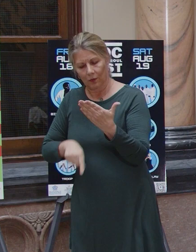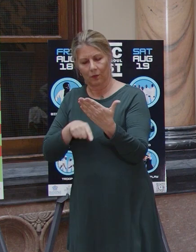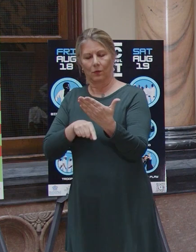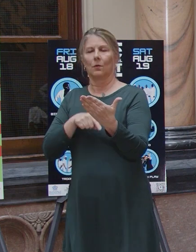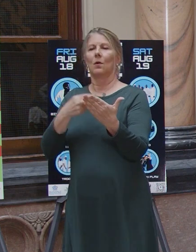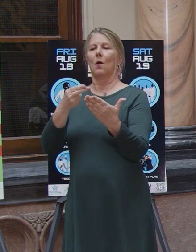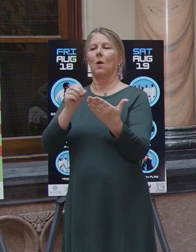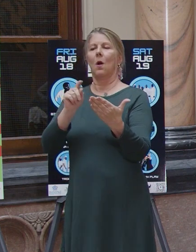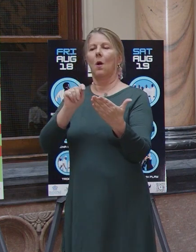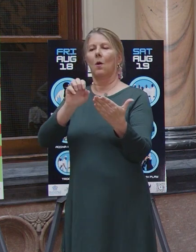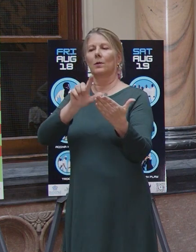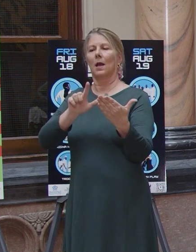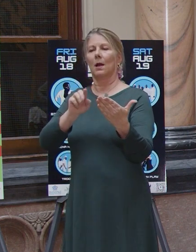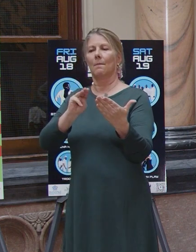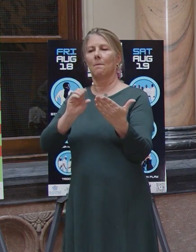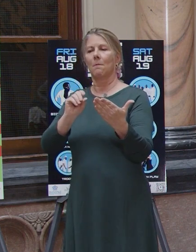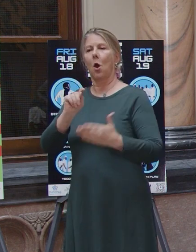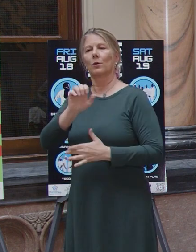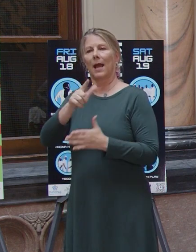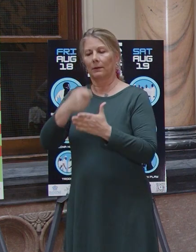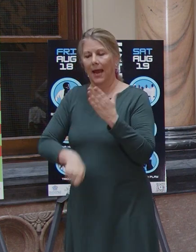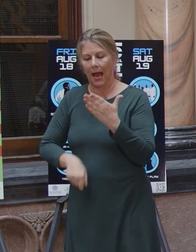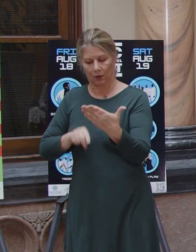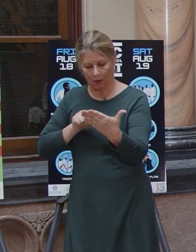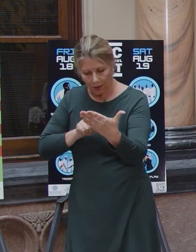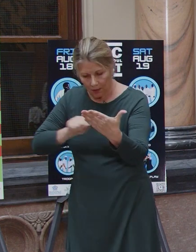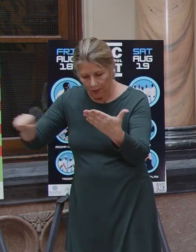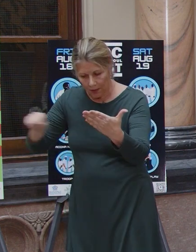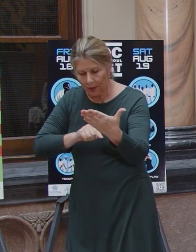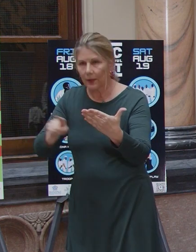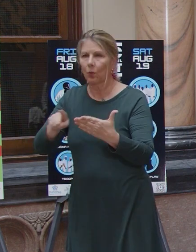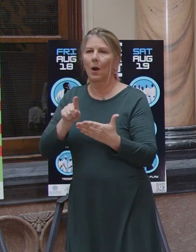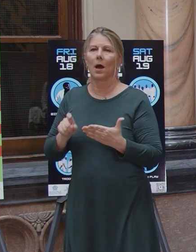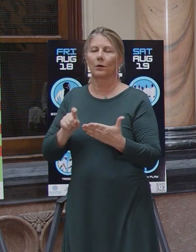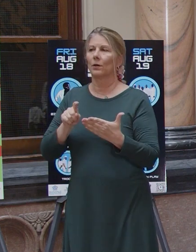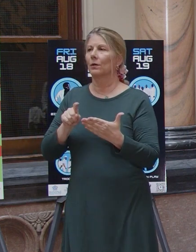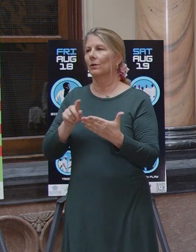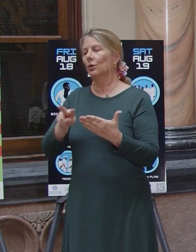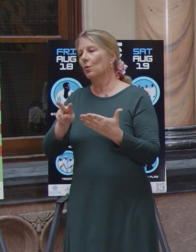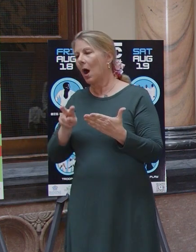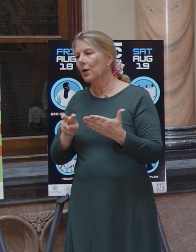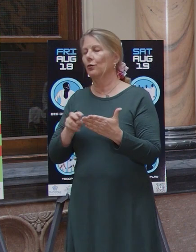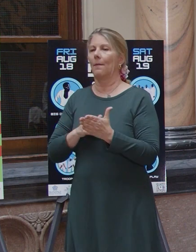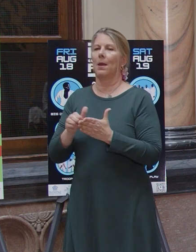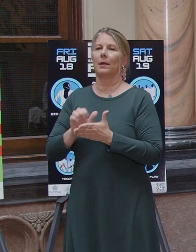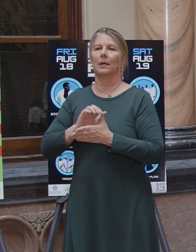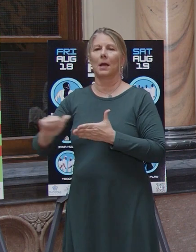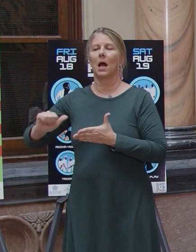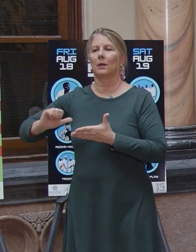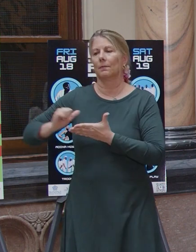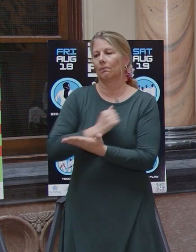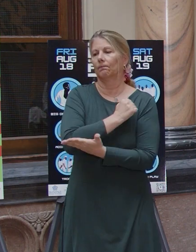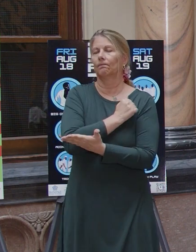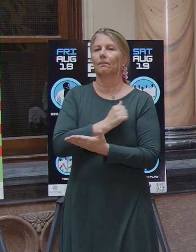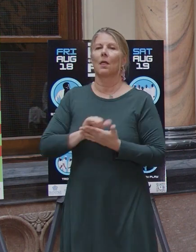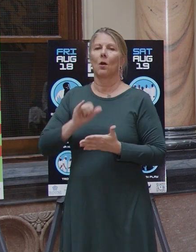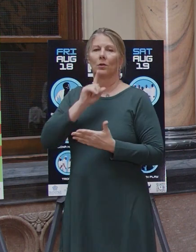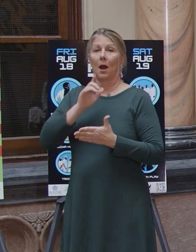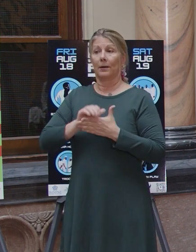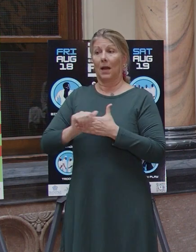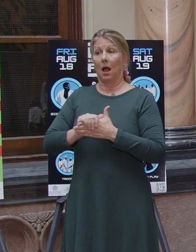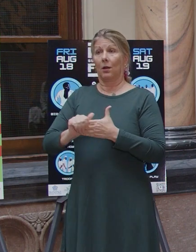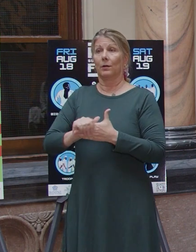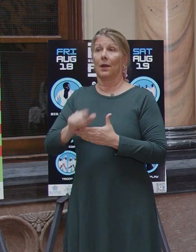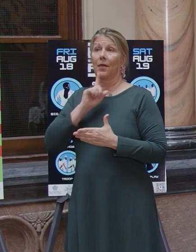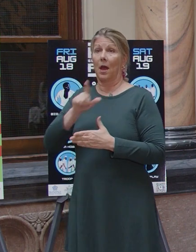called the hotel motel tax. And that is hundreds of millions of dollars. I think almost this year it's gonna be like almost $200 million. Those are dollars that